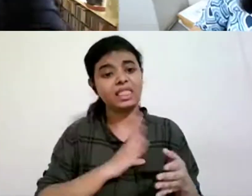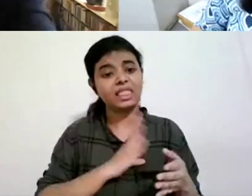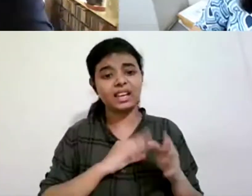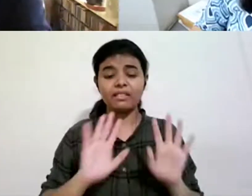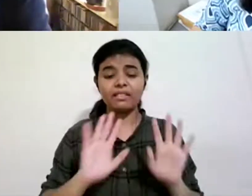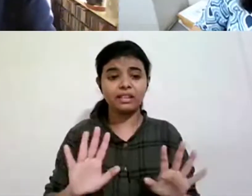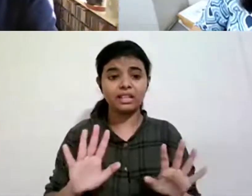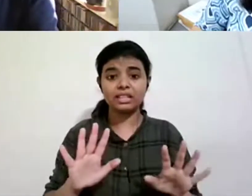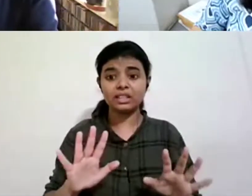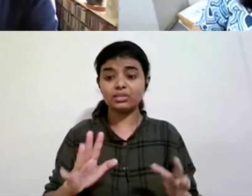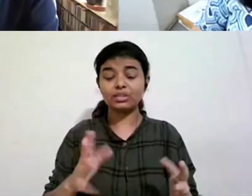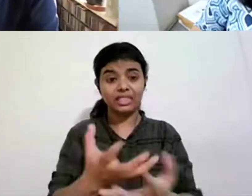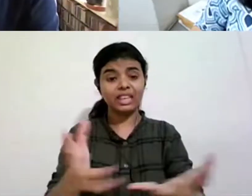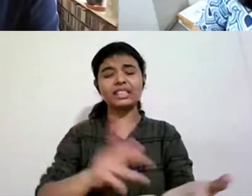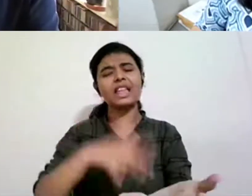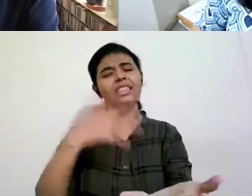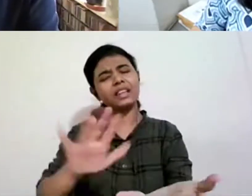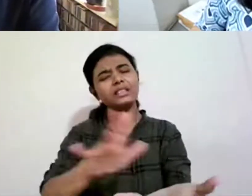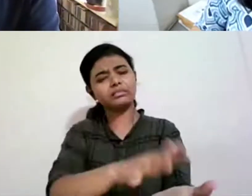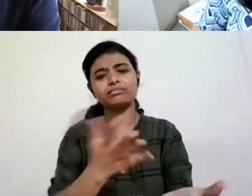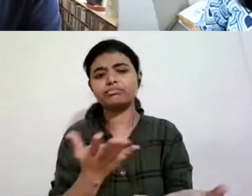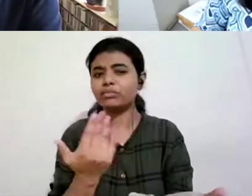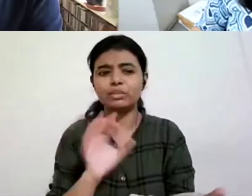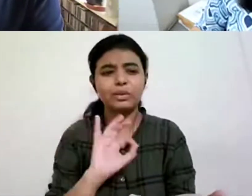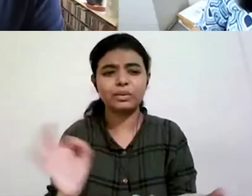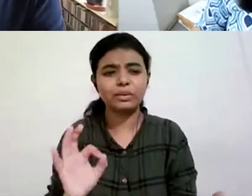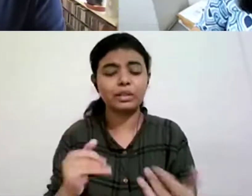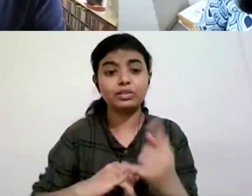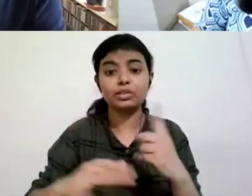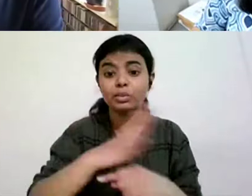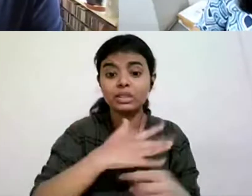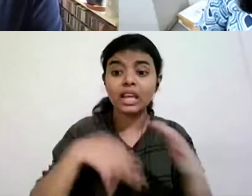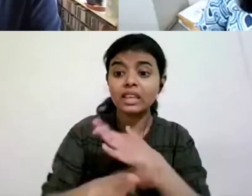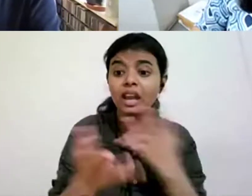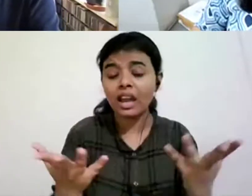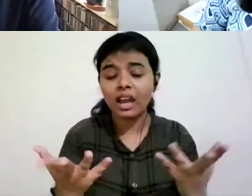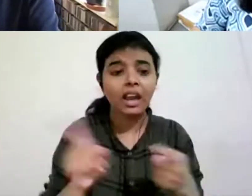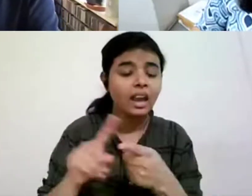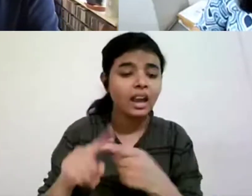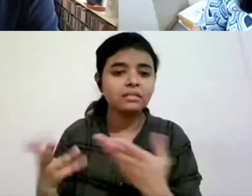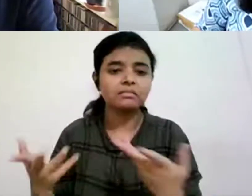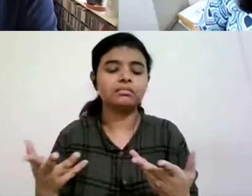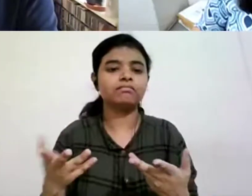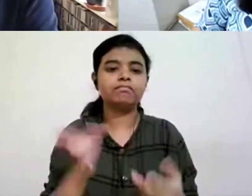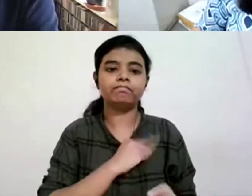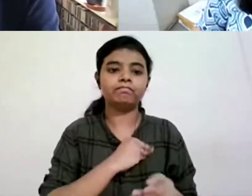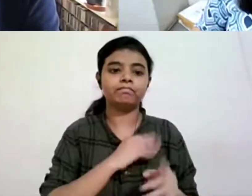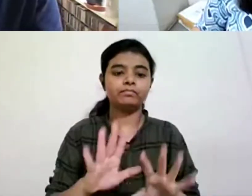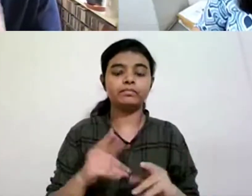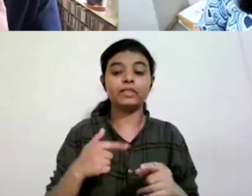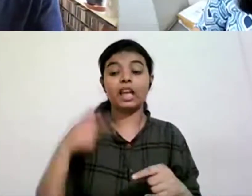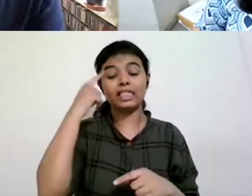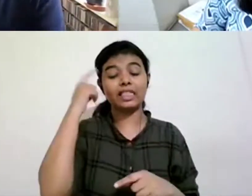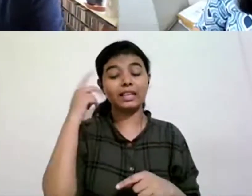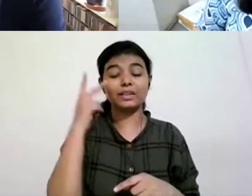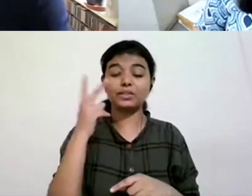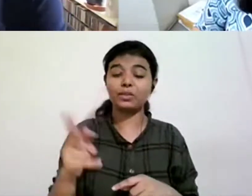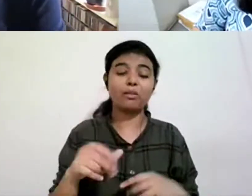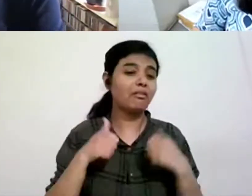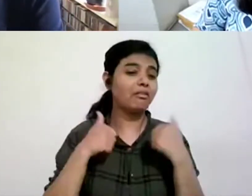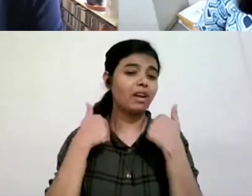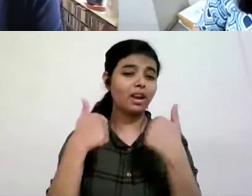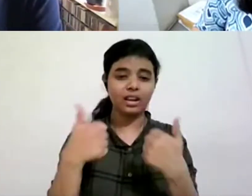an unknown situation. What I do see, what has been fantastic, so to